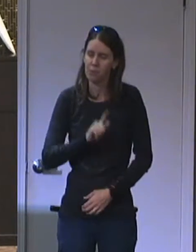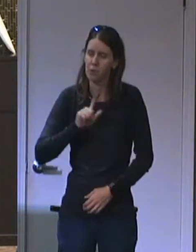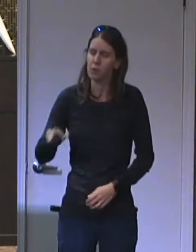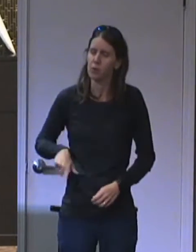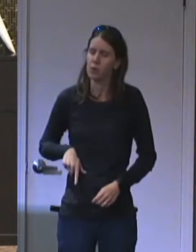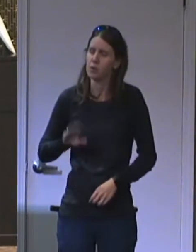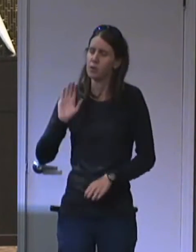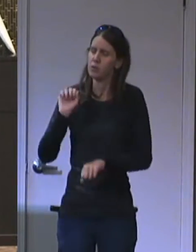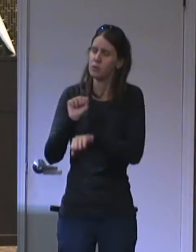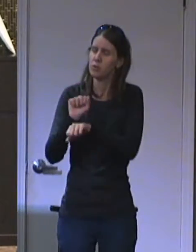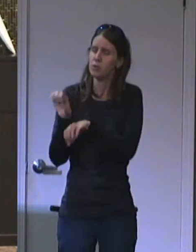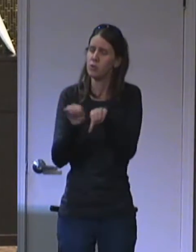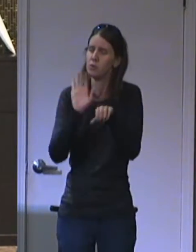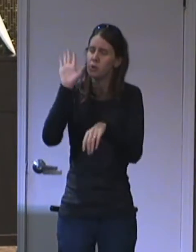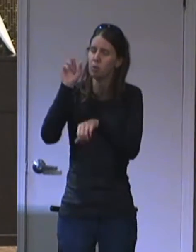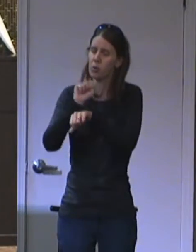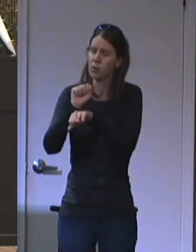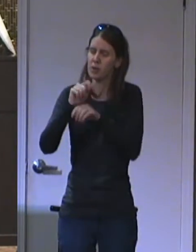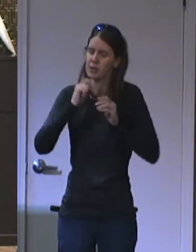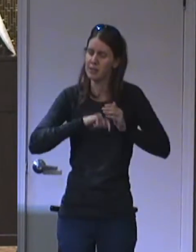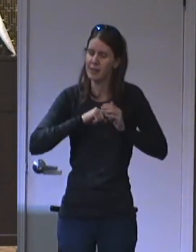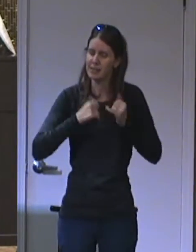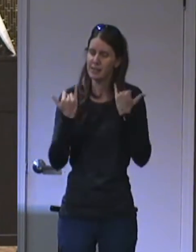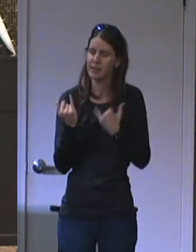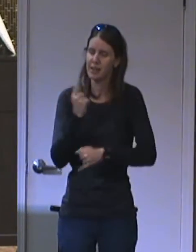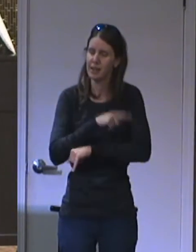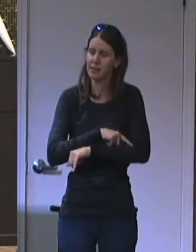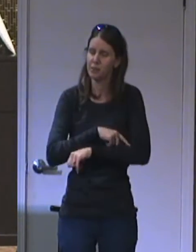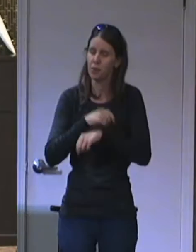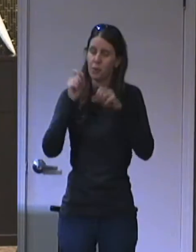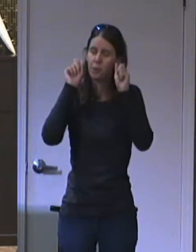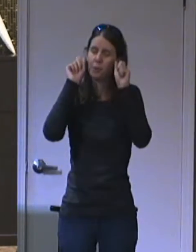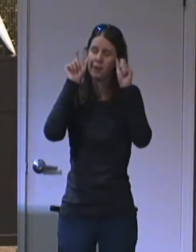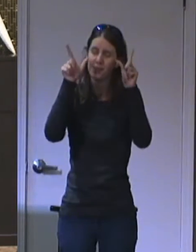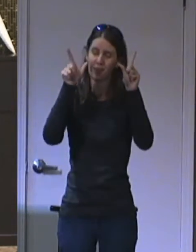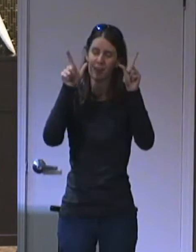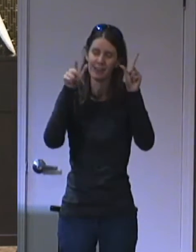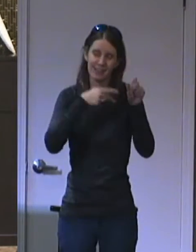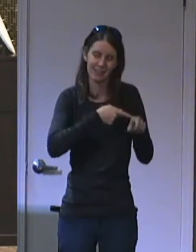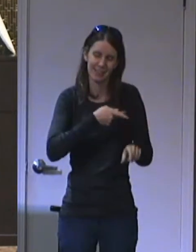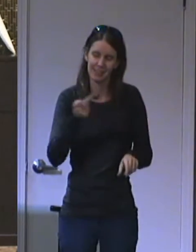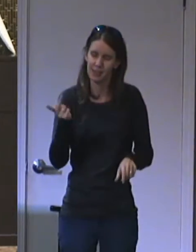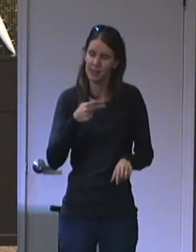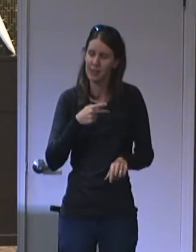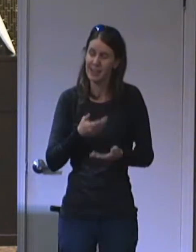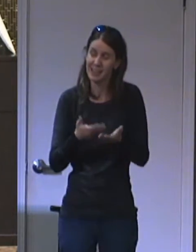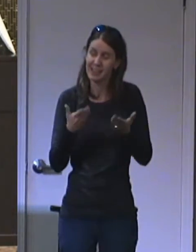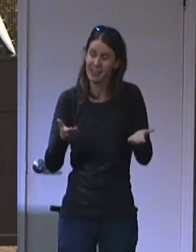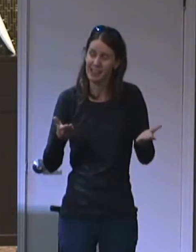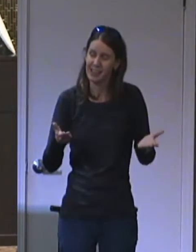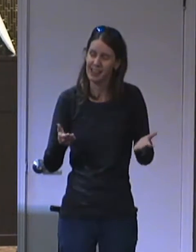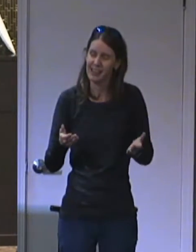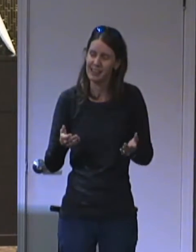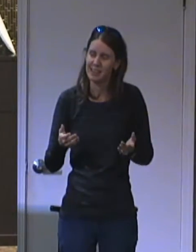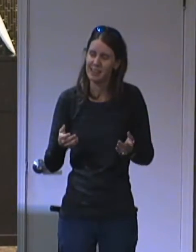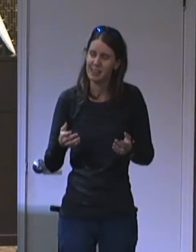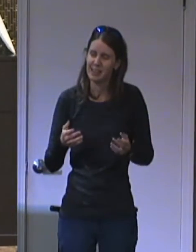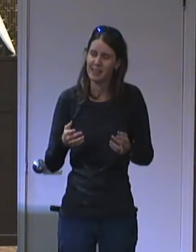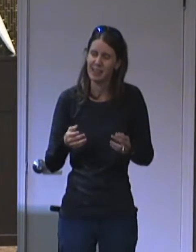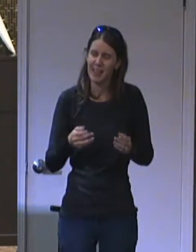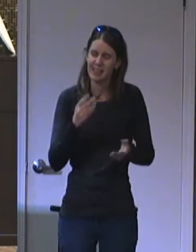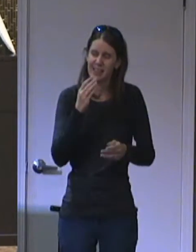Lord, do whatever you need to do in our lives today. But open our eyes to the things that keep us